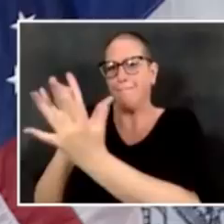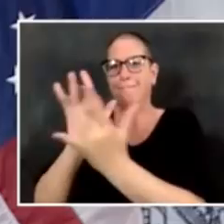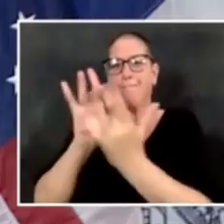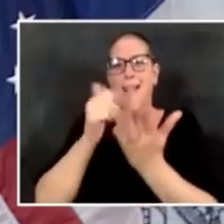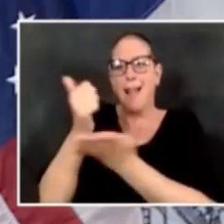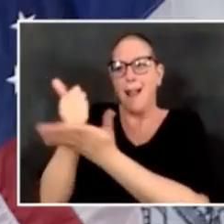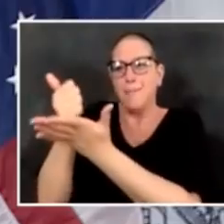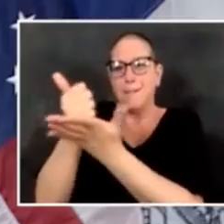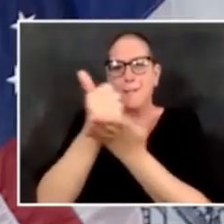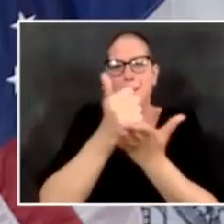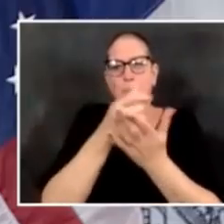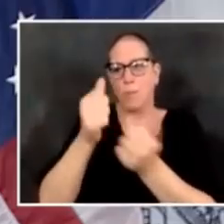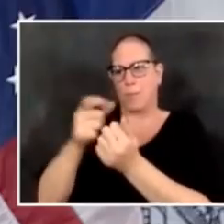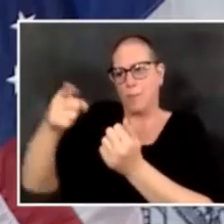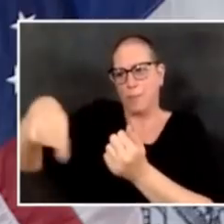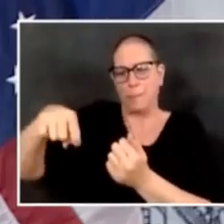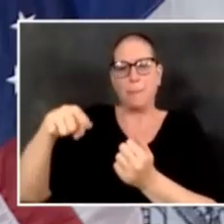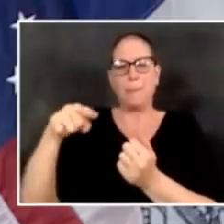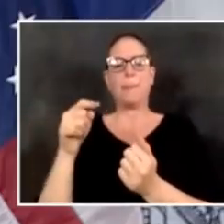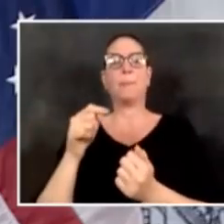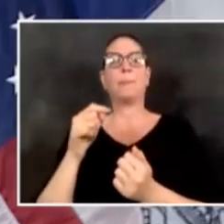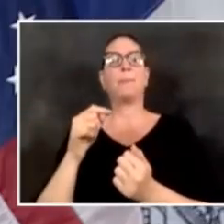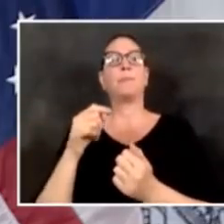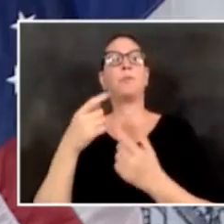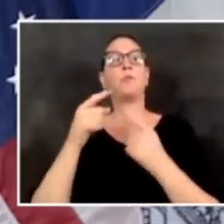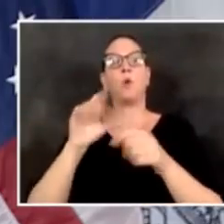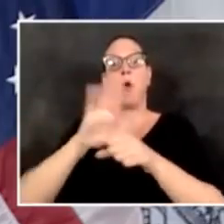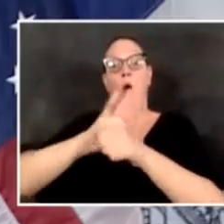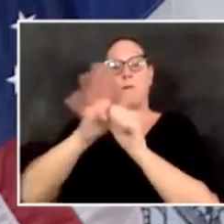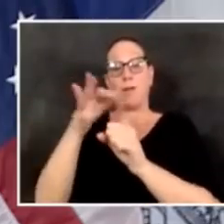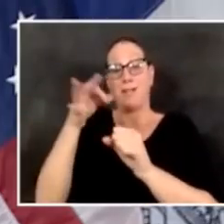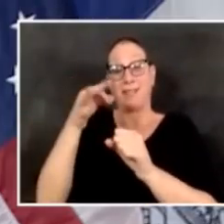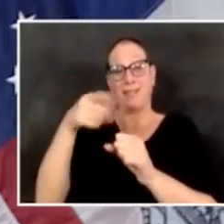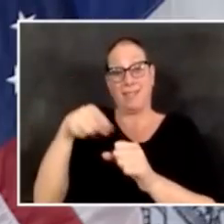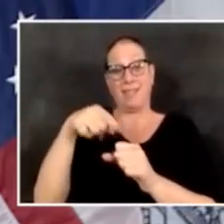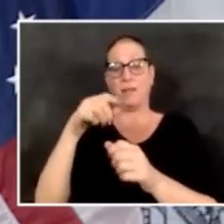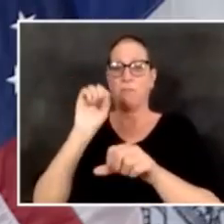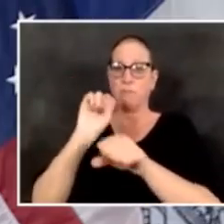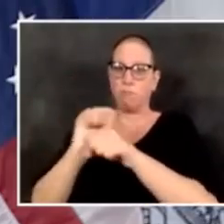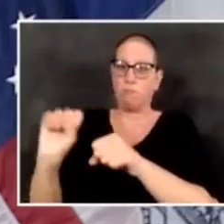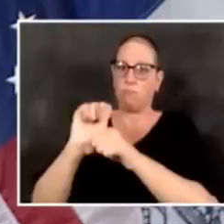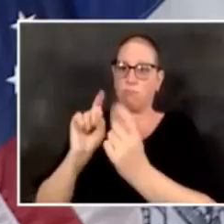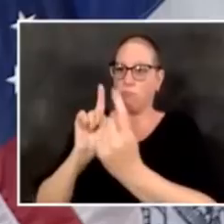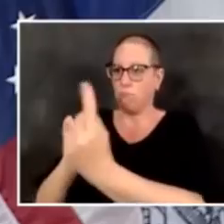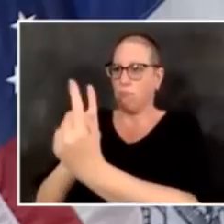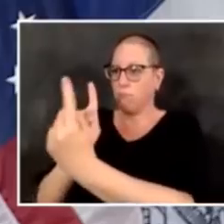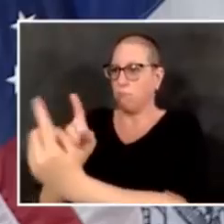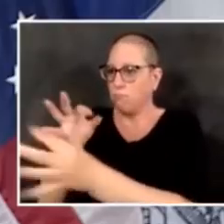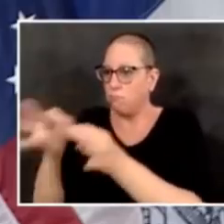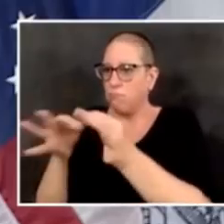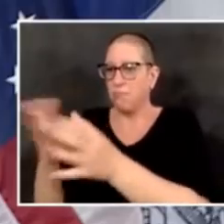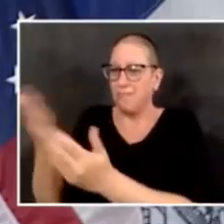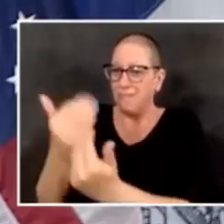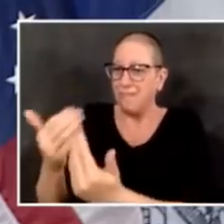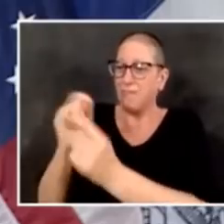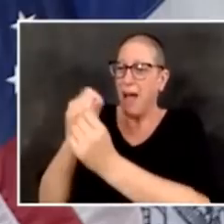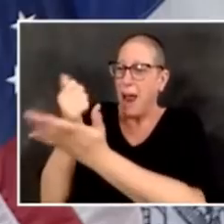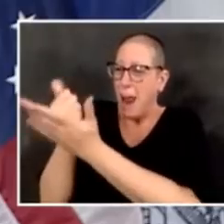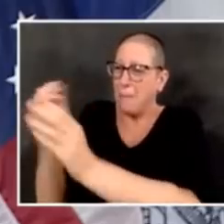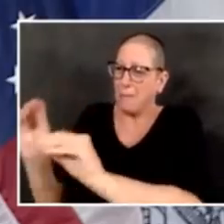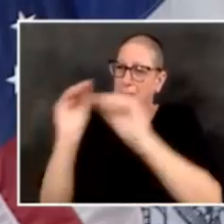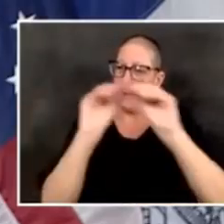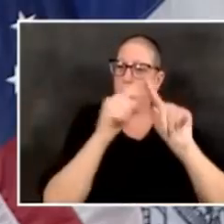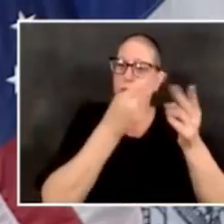of homeless folks. It was an incredibly noble effort. It continues. And in fact, we're able to get a number of homeless people off the